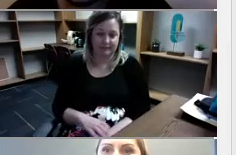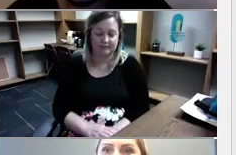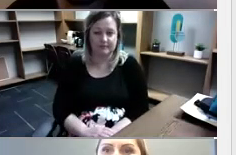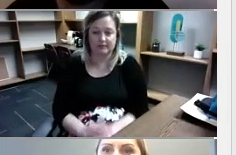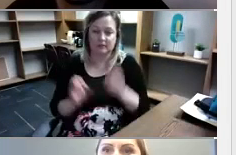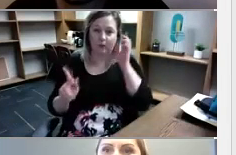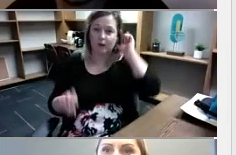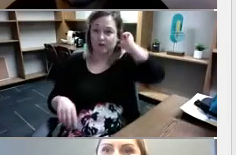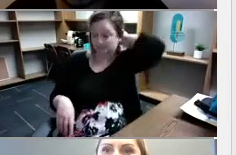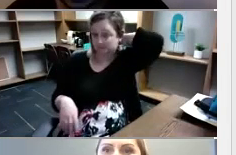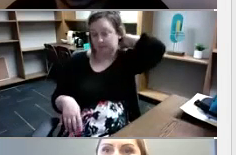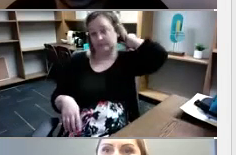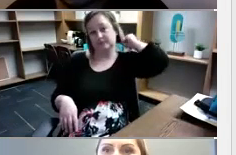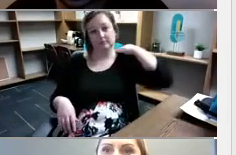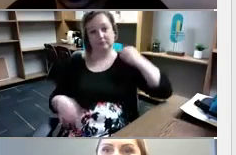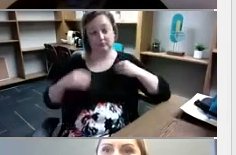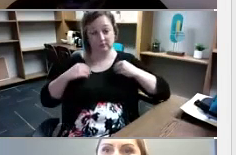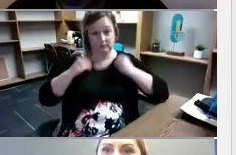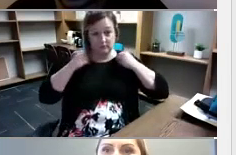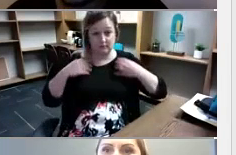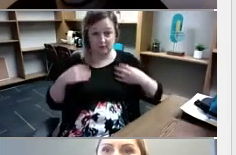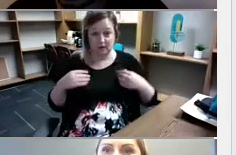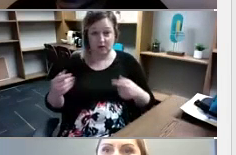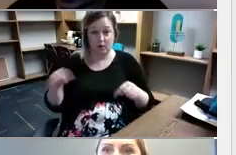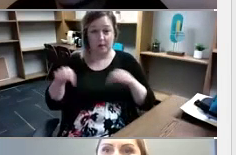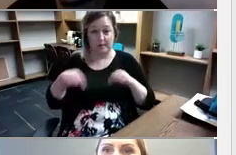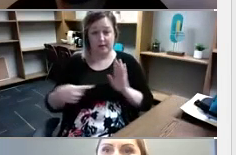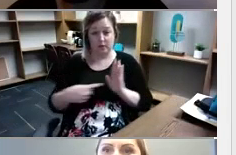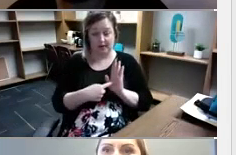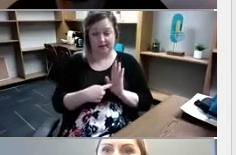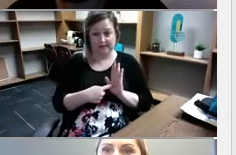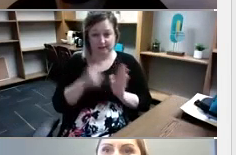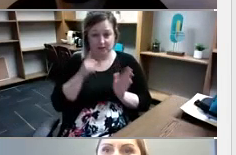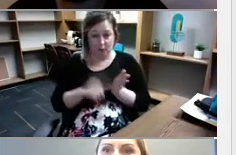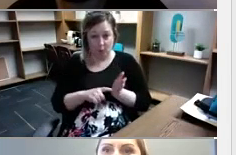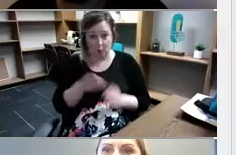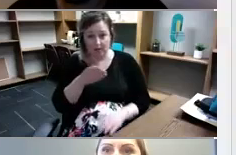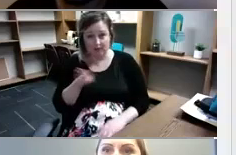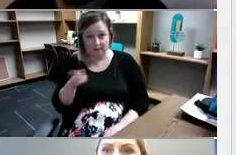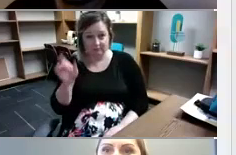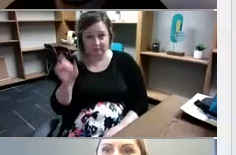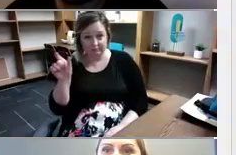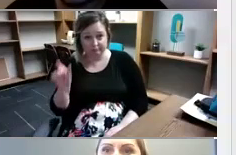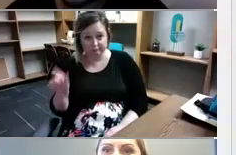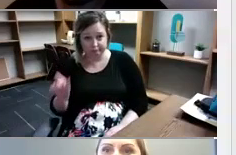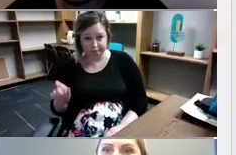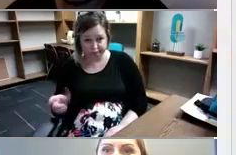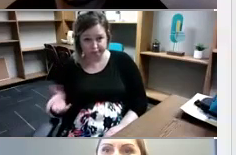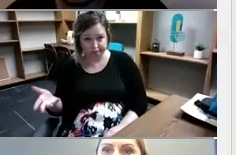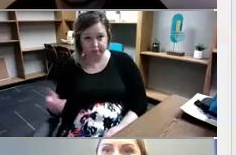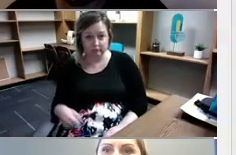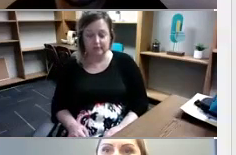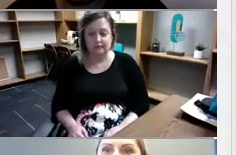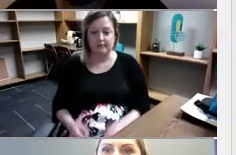Okay, so coming back to this thing, we have Cn squared, 3 by 16 Cn squared, and so on. Now,